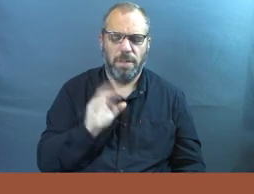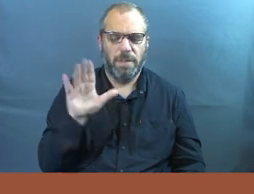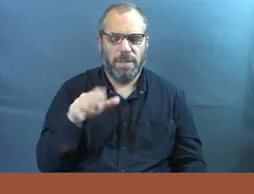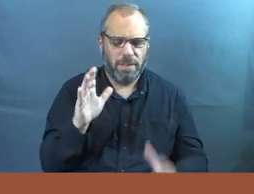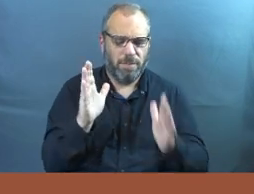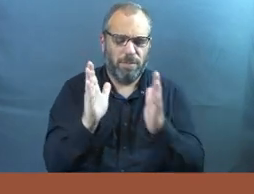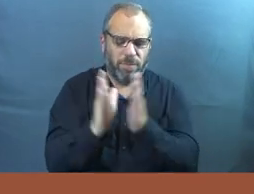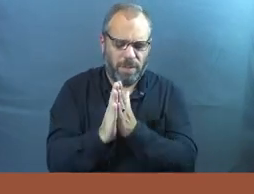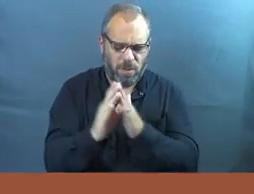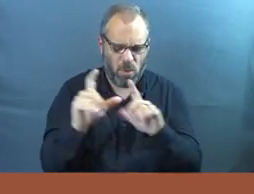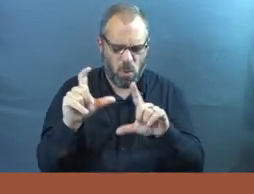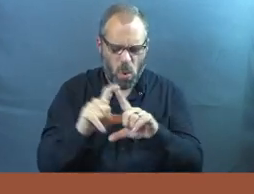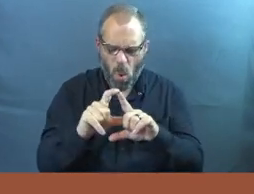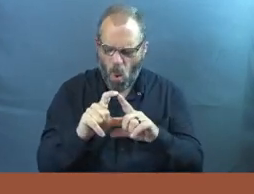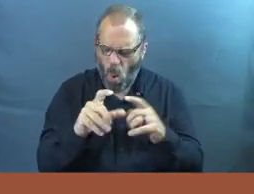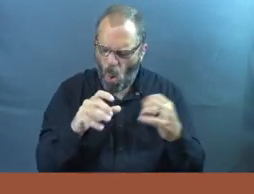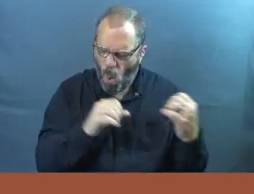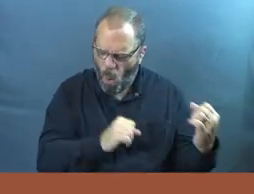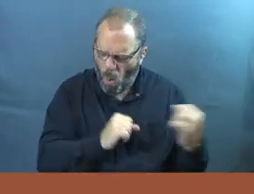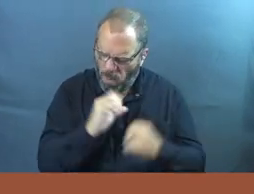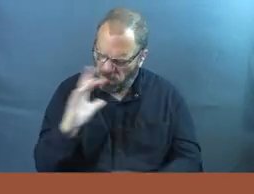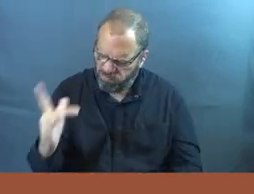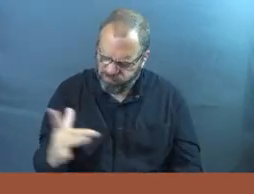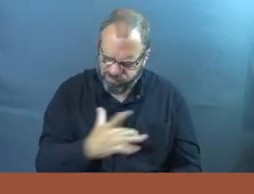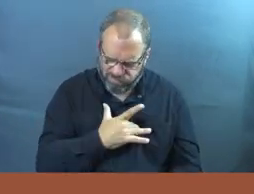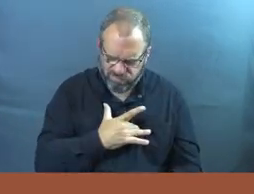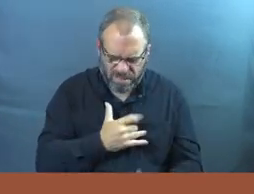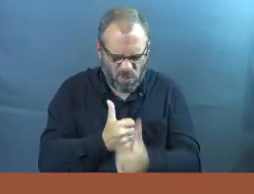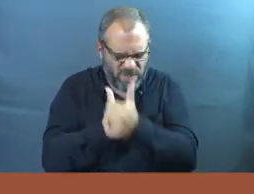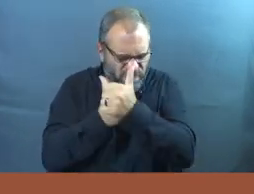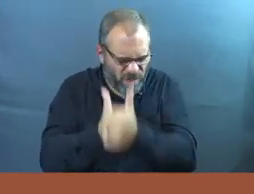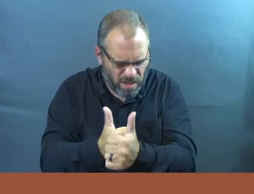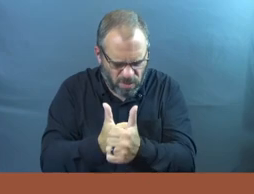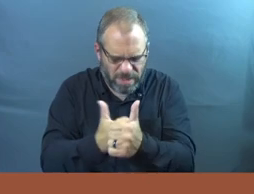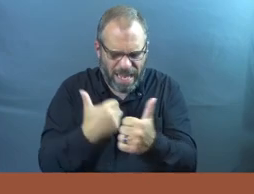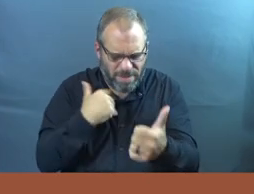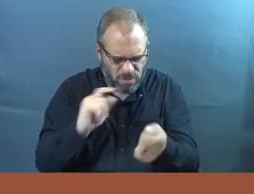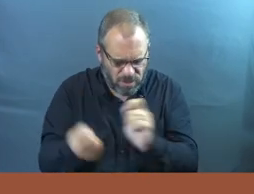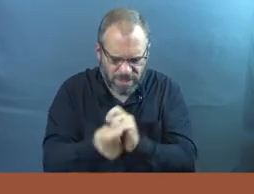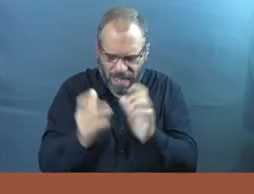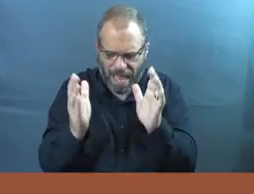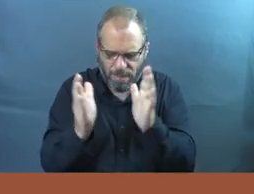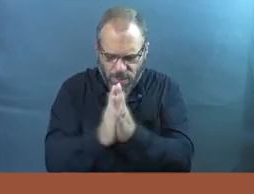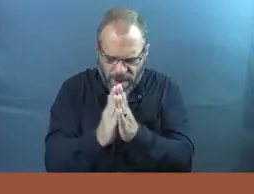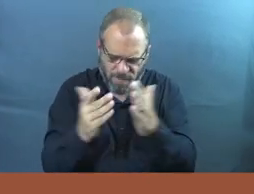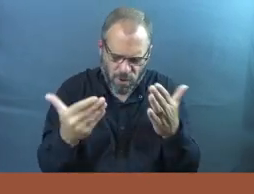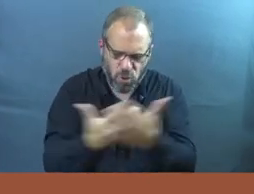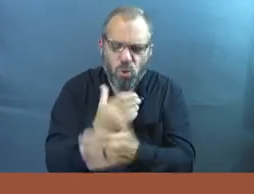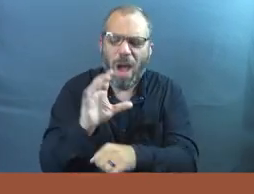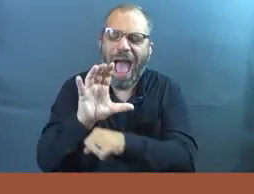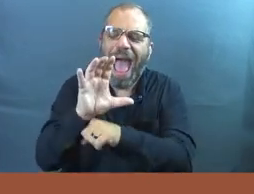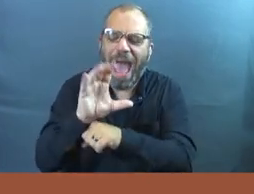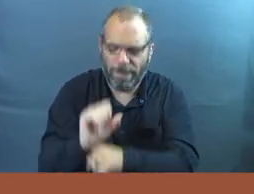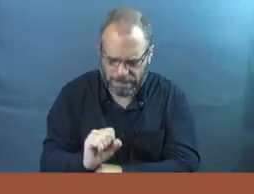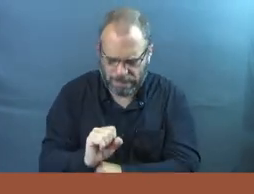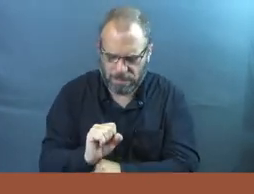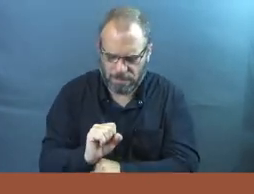Lord, I pray that your word would be powerful in our lives, that we would walk in and change. I pray, God, for a new habit.